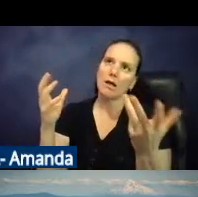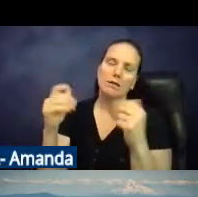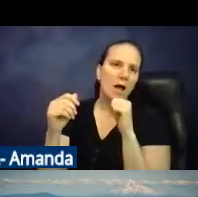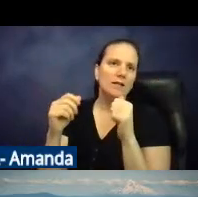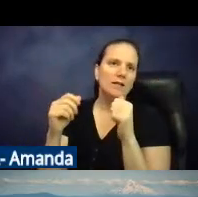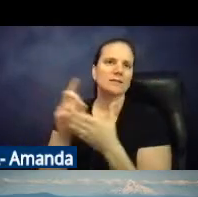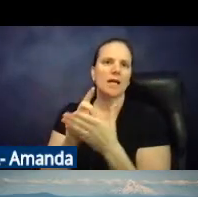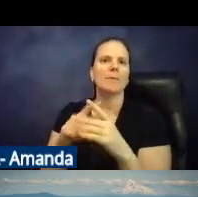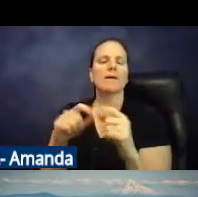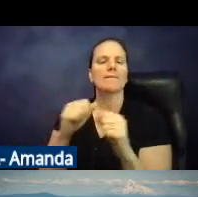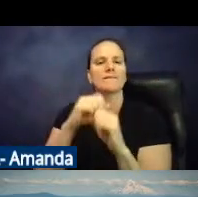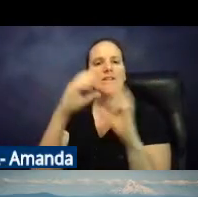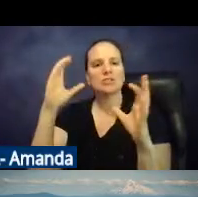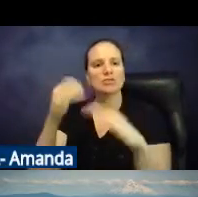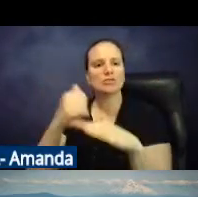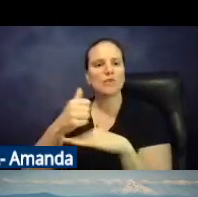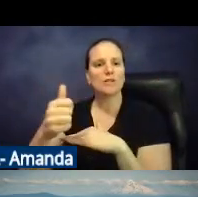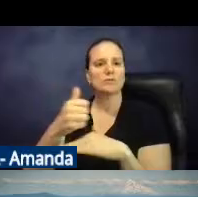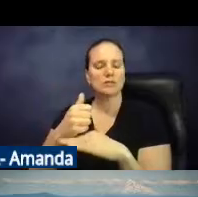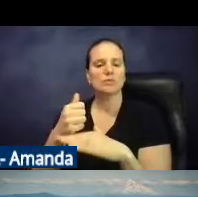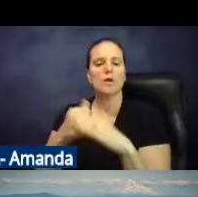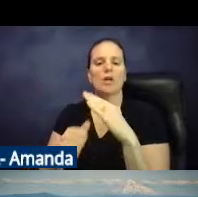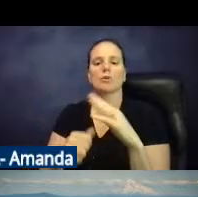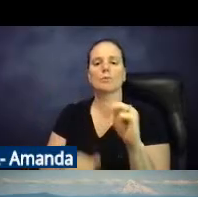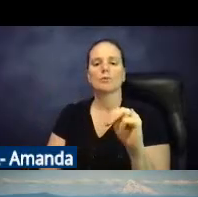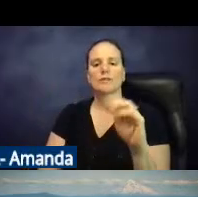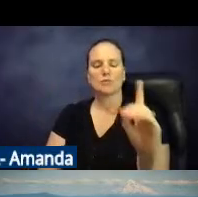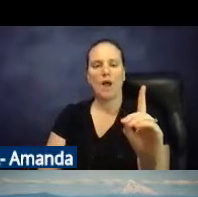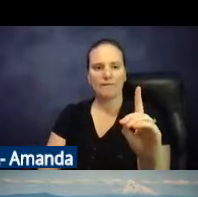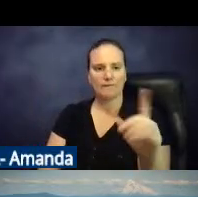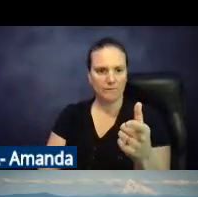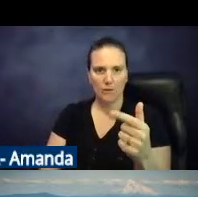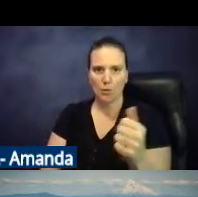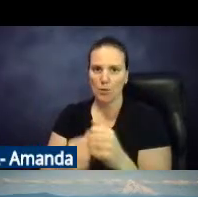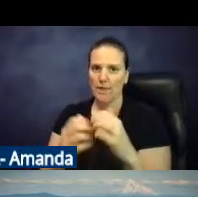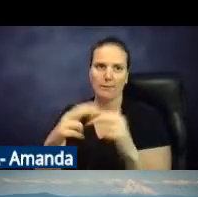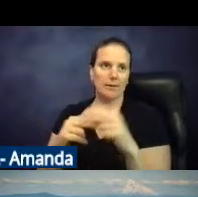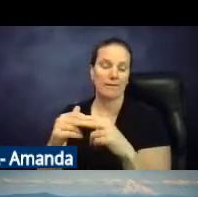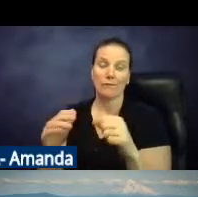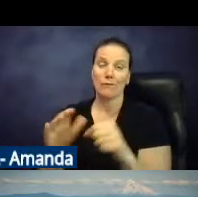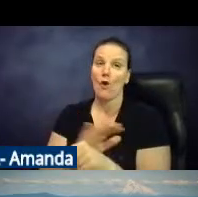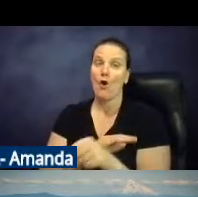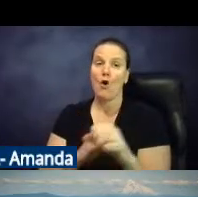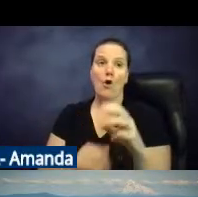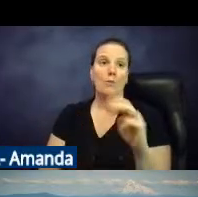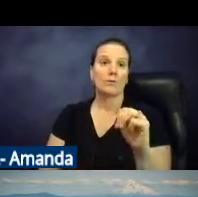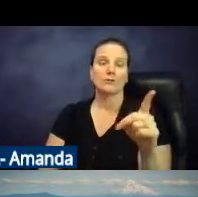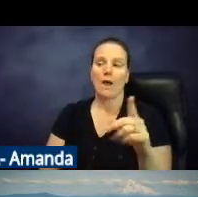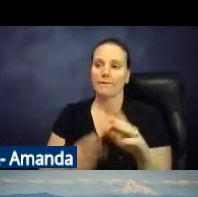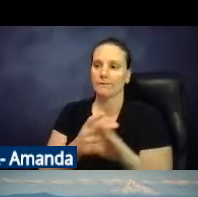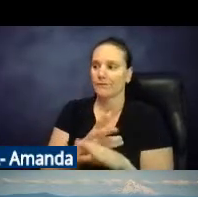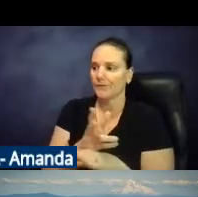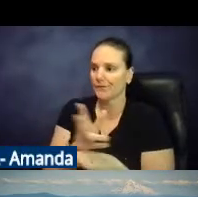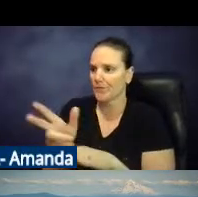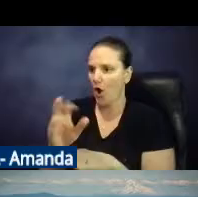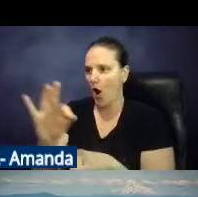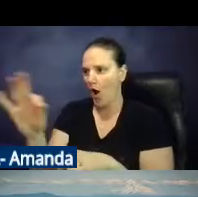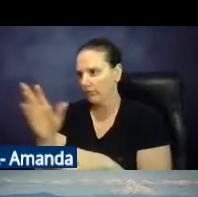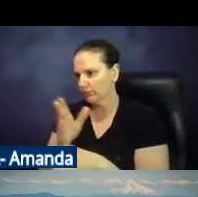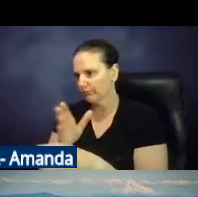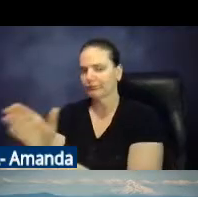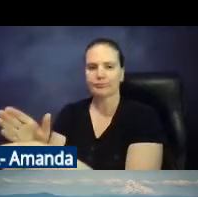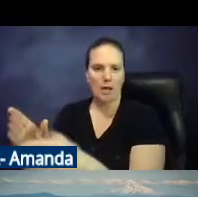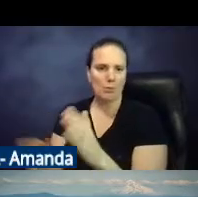allows transit to get underneath the Marine Drive without building the entire Marine Drive interchange all at once.